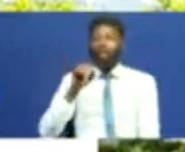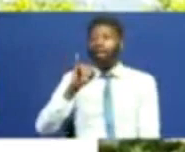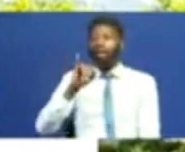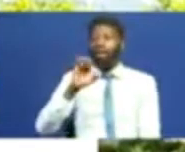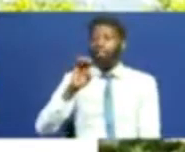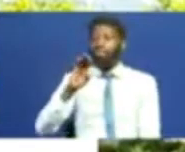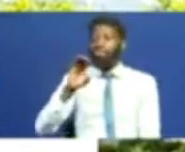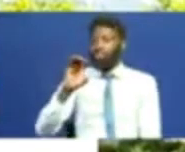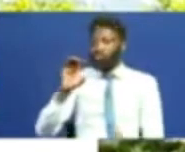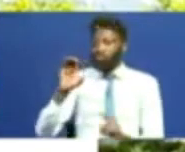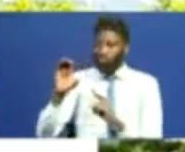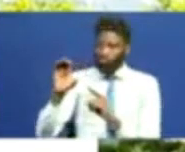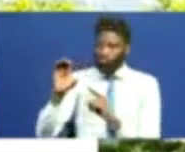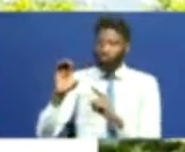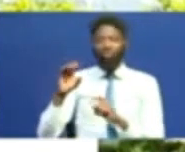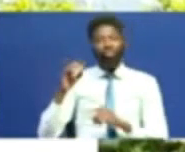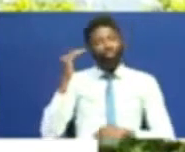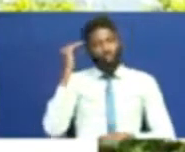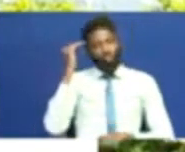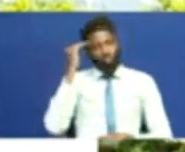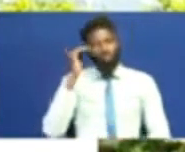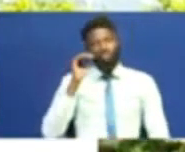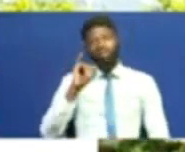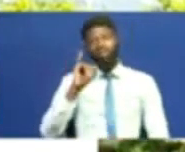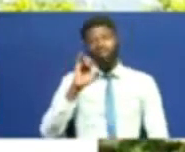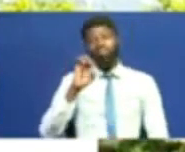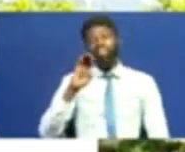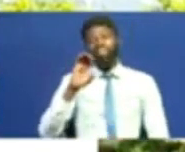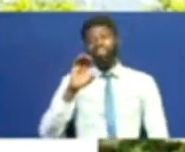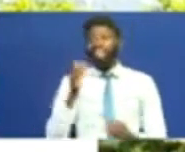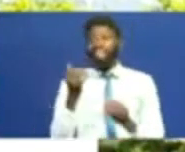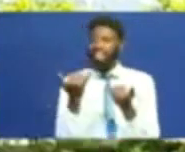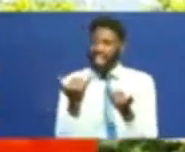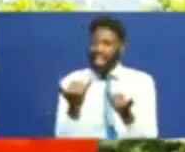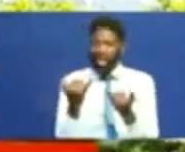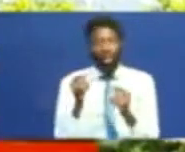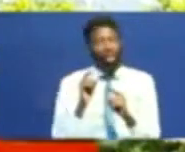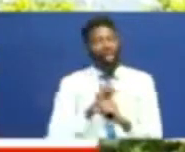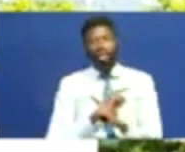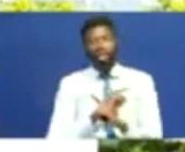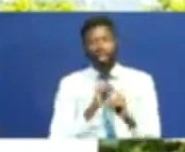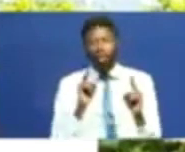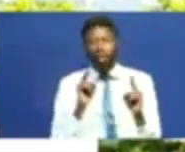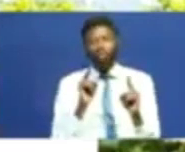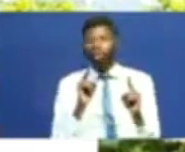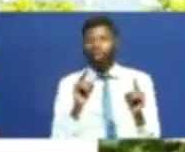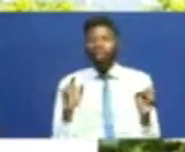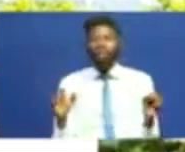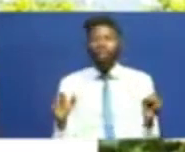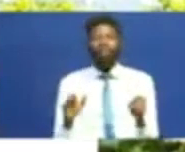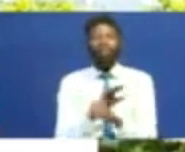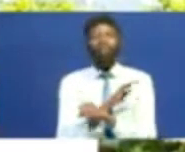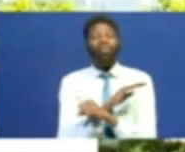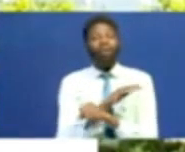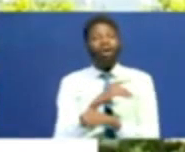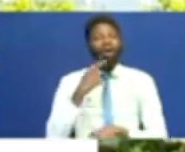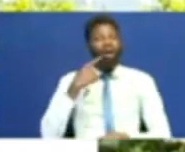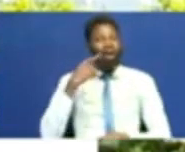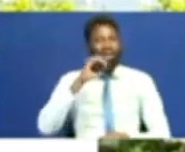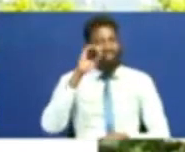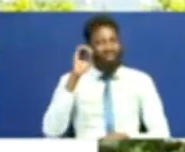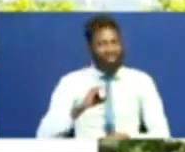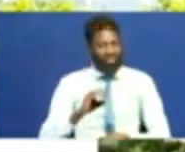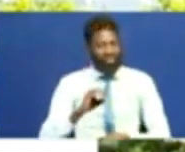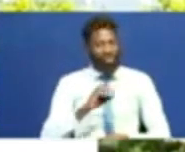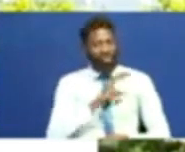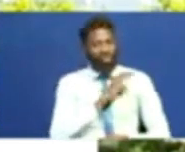Commission, IEBC. As we do know, IEBC is not fully constituted without commissioners. That was among the agenda